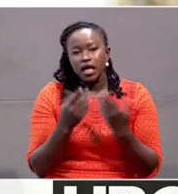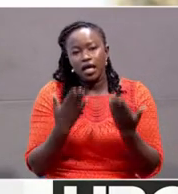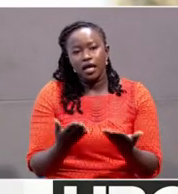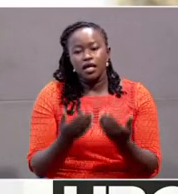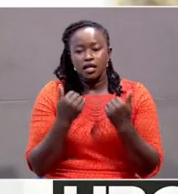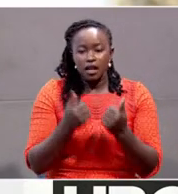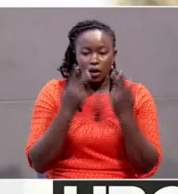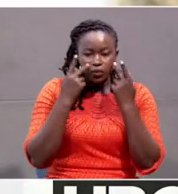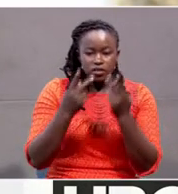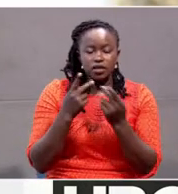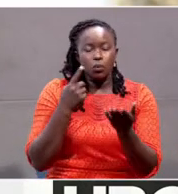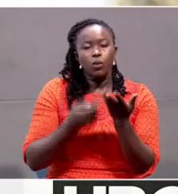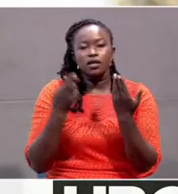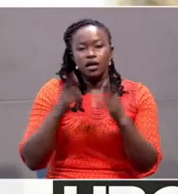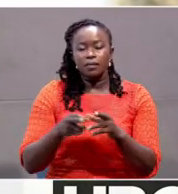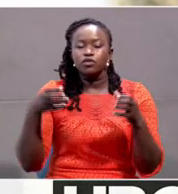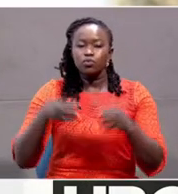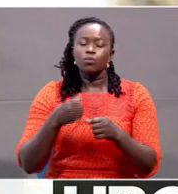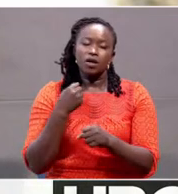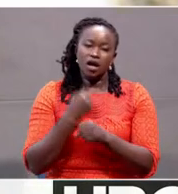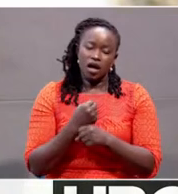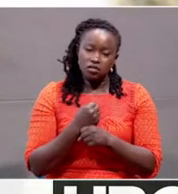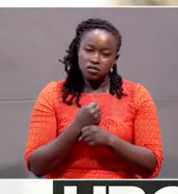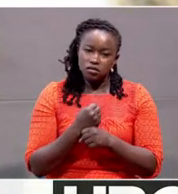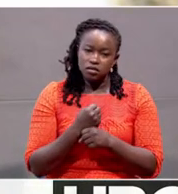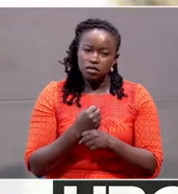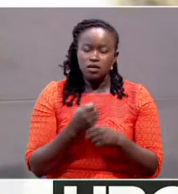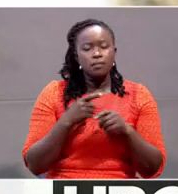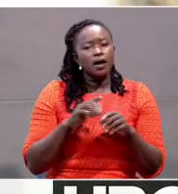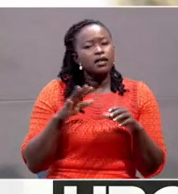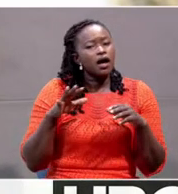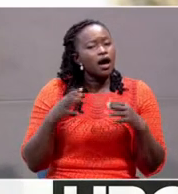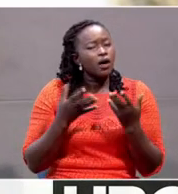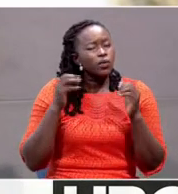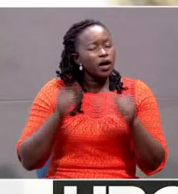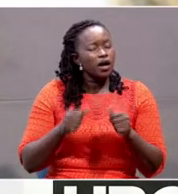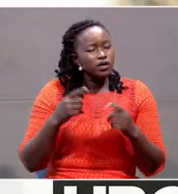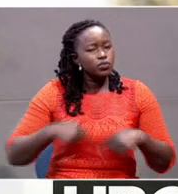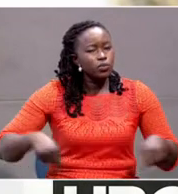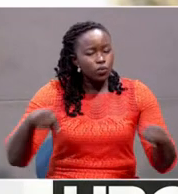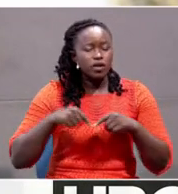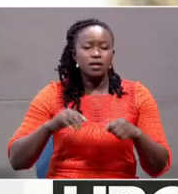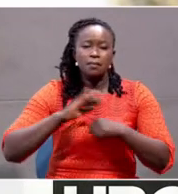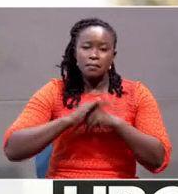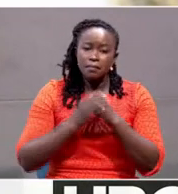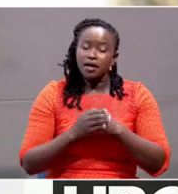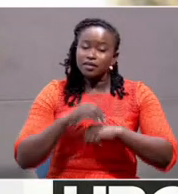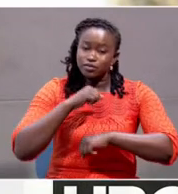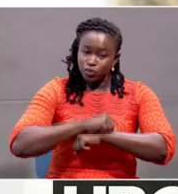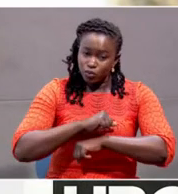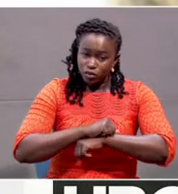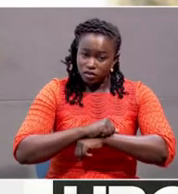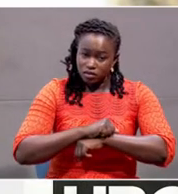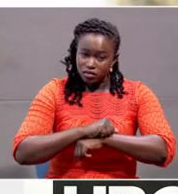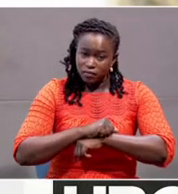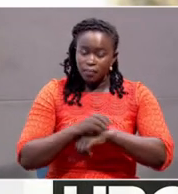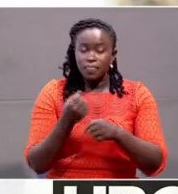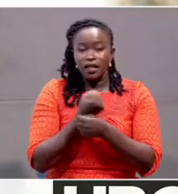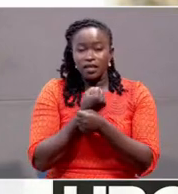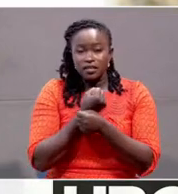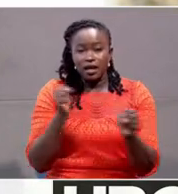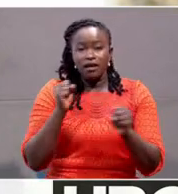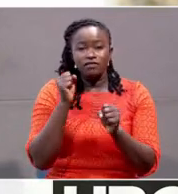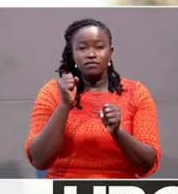is happening to the girls. But how can we really make schools the safe